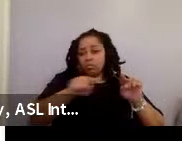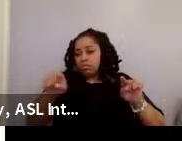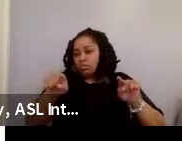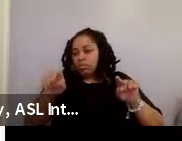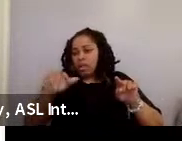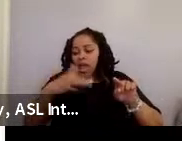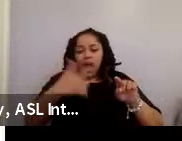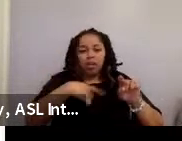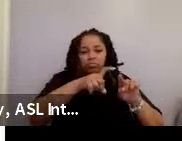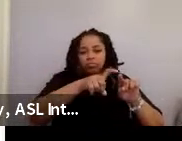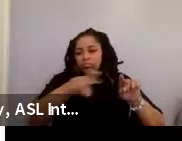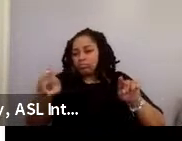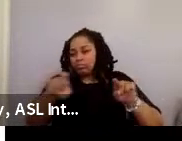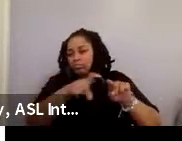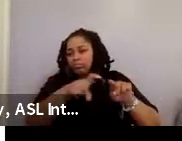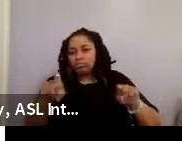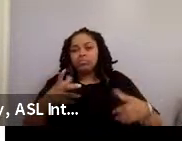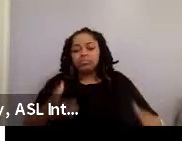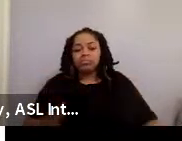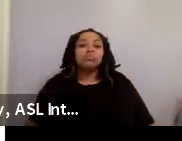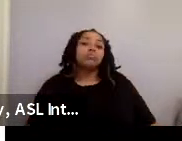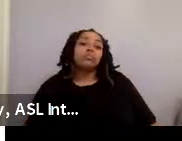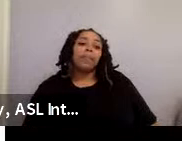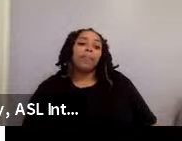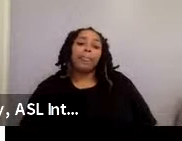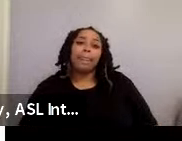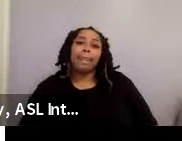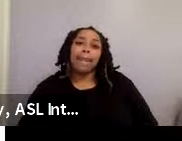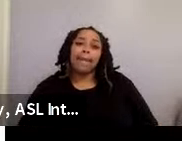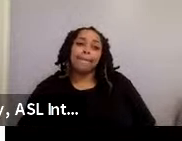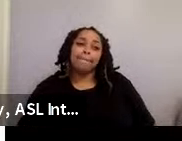another. Slide 70. Next slide.